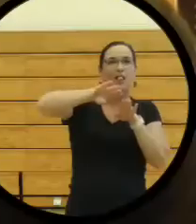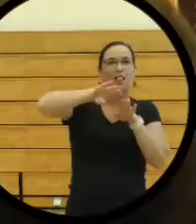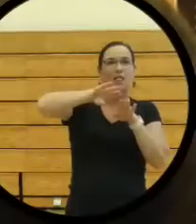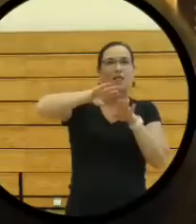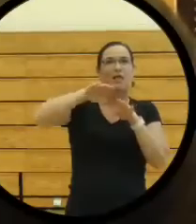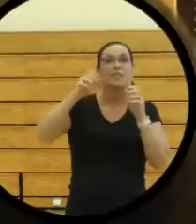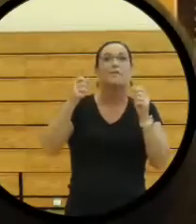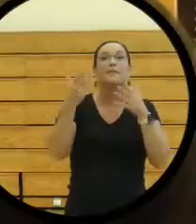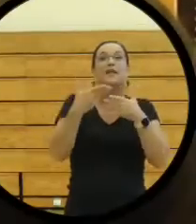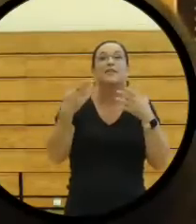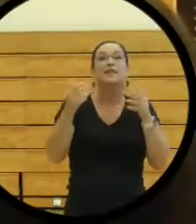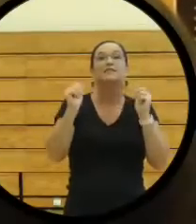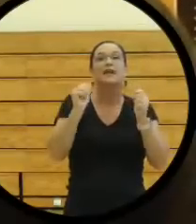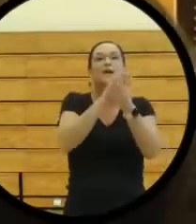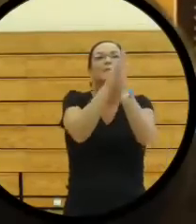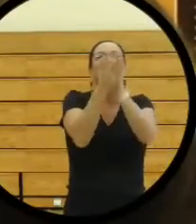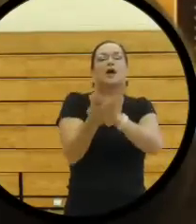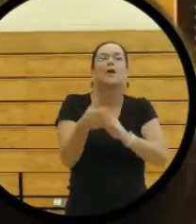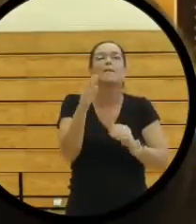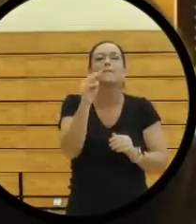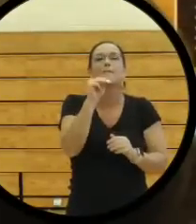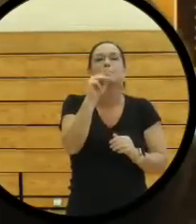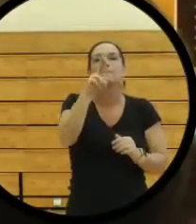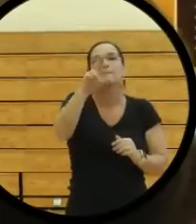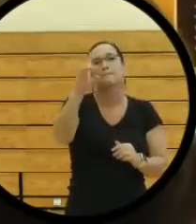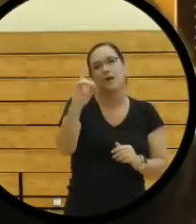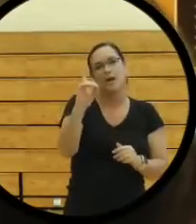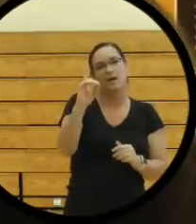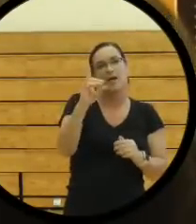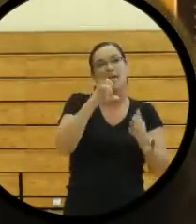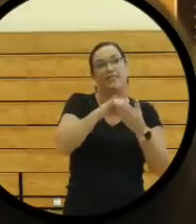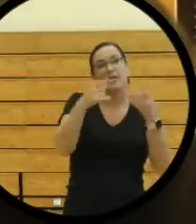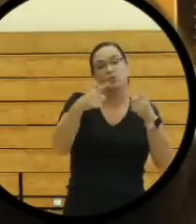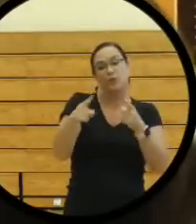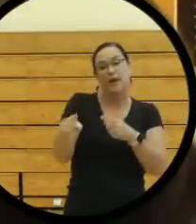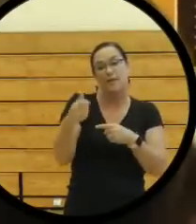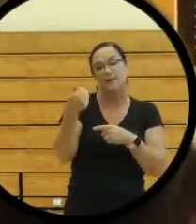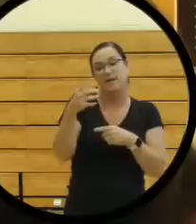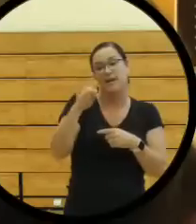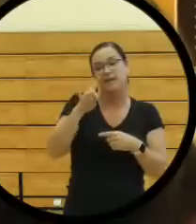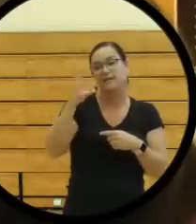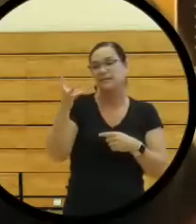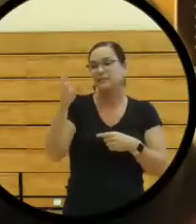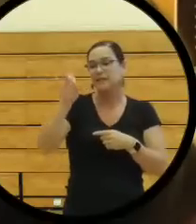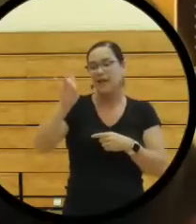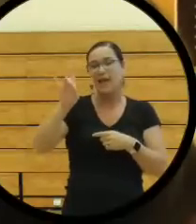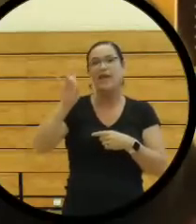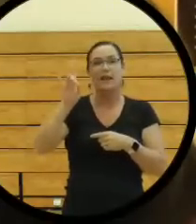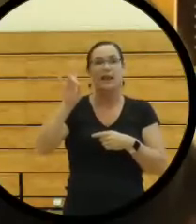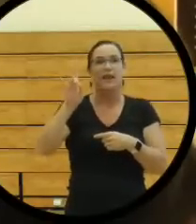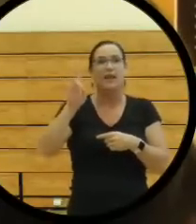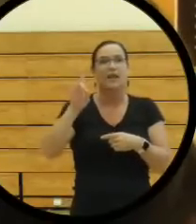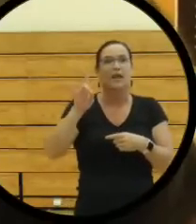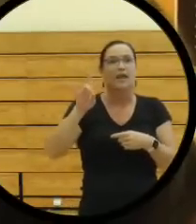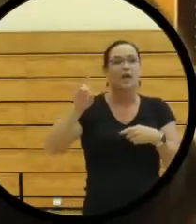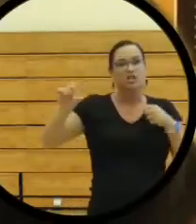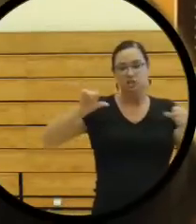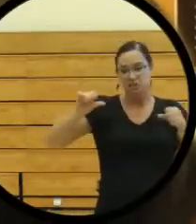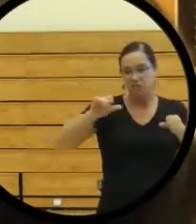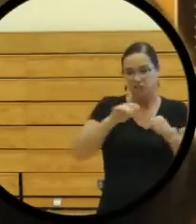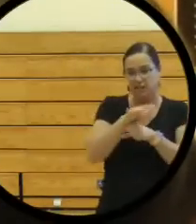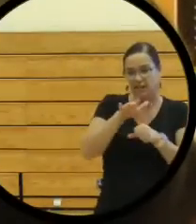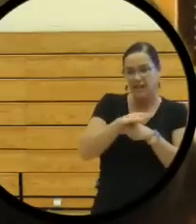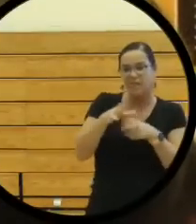stuff that can liquefy and make mud, and that's what happened in Wood Valley in 1868, that you basically shook enough of